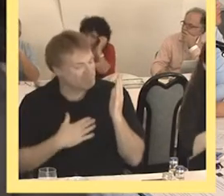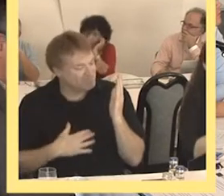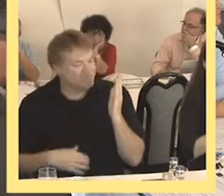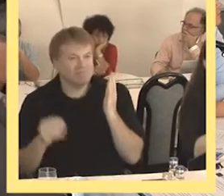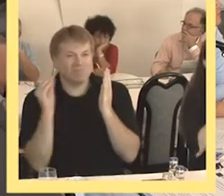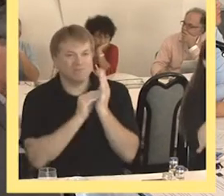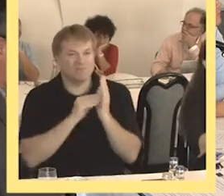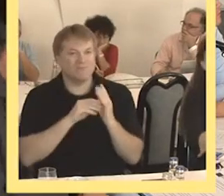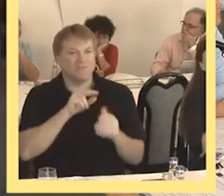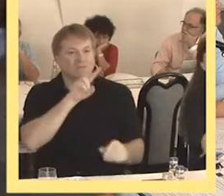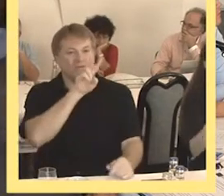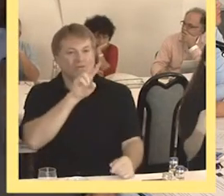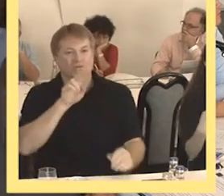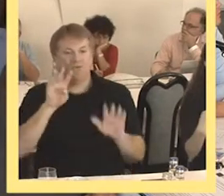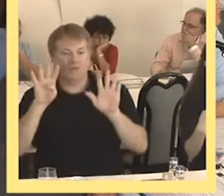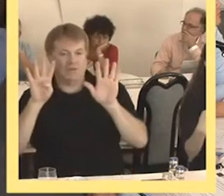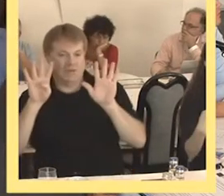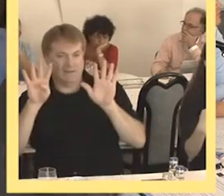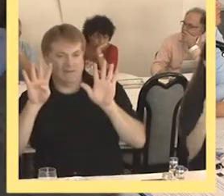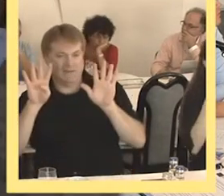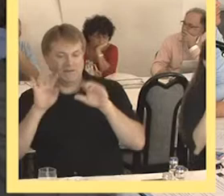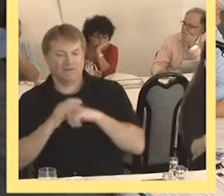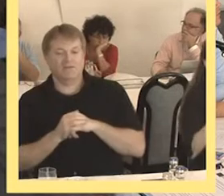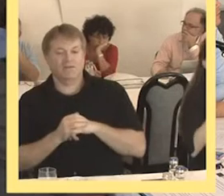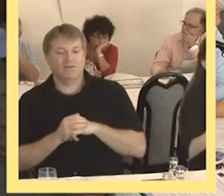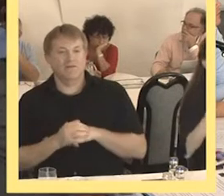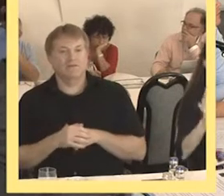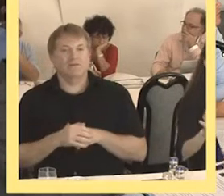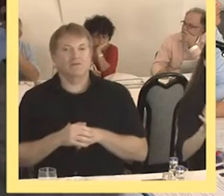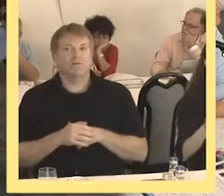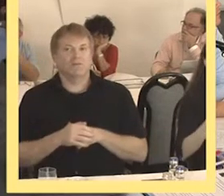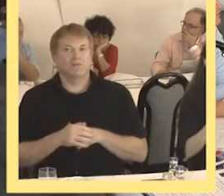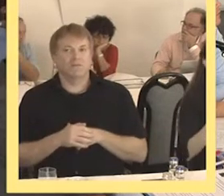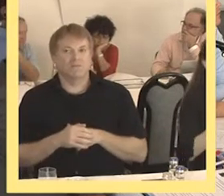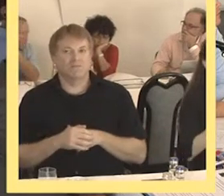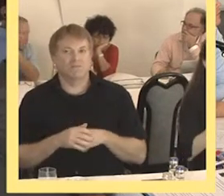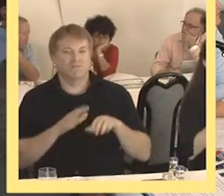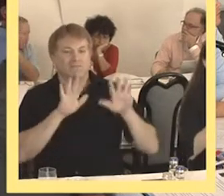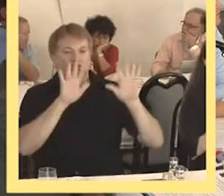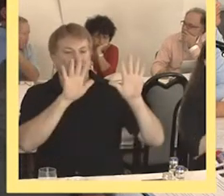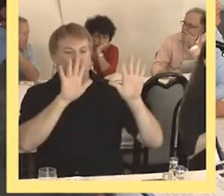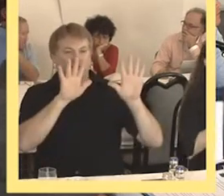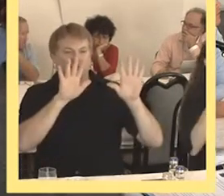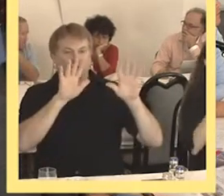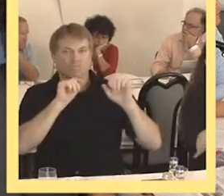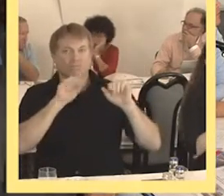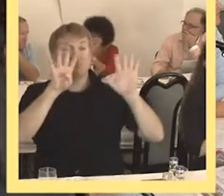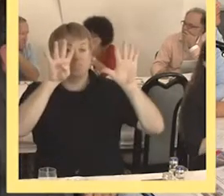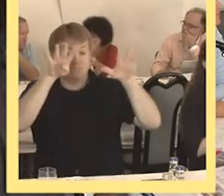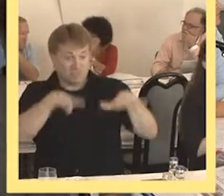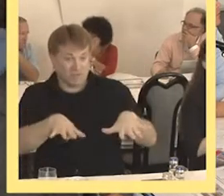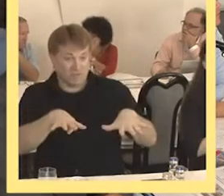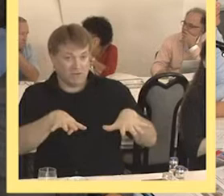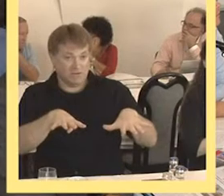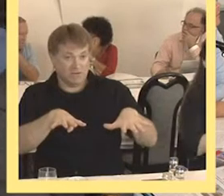the 29th and 30th of September 2014. And so we hope that